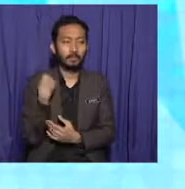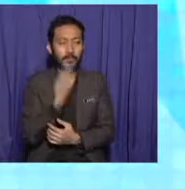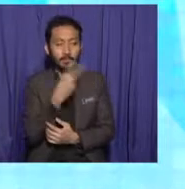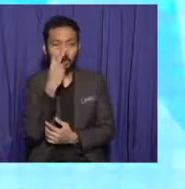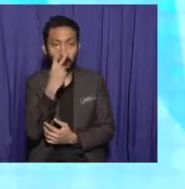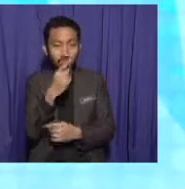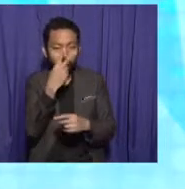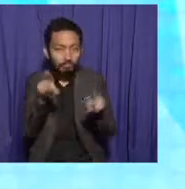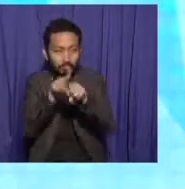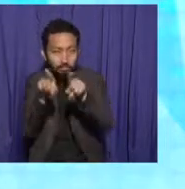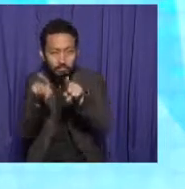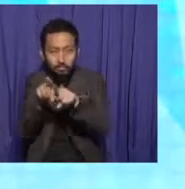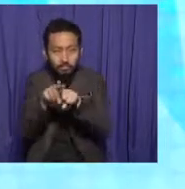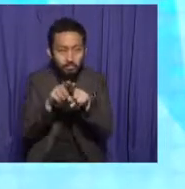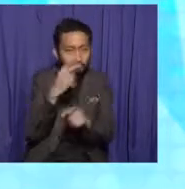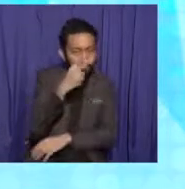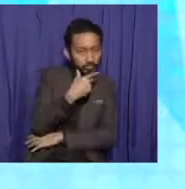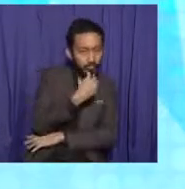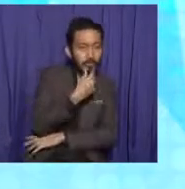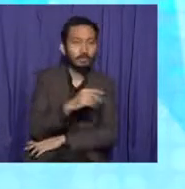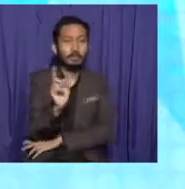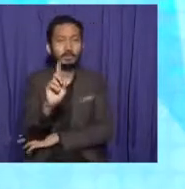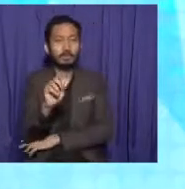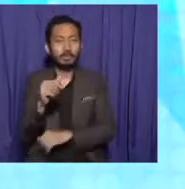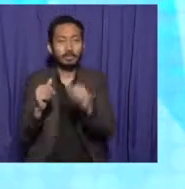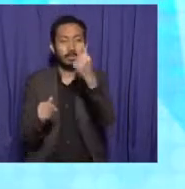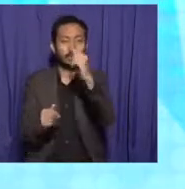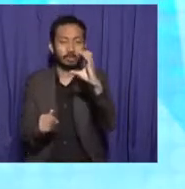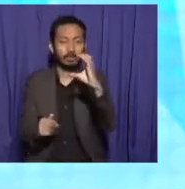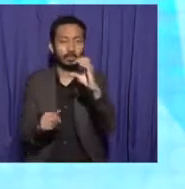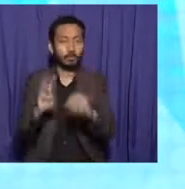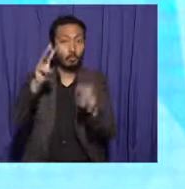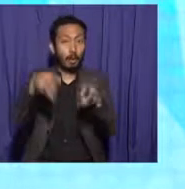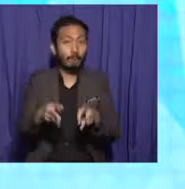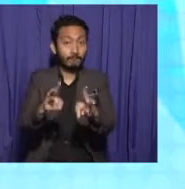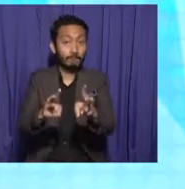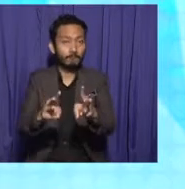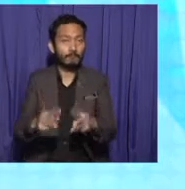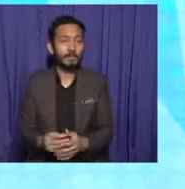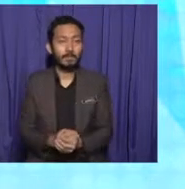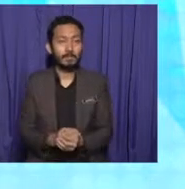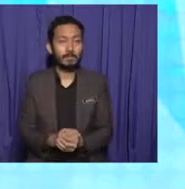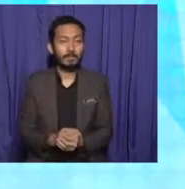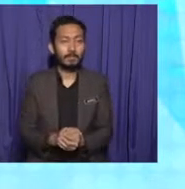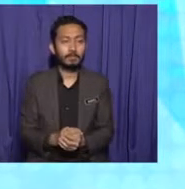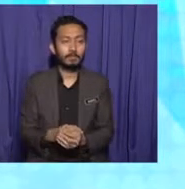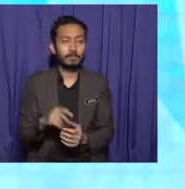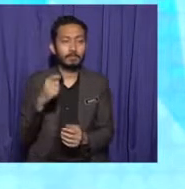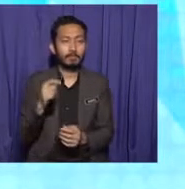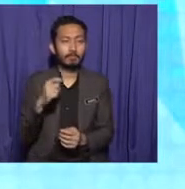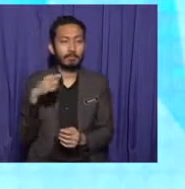in the circuit with time t. Let us familiarize ourselves with some terms used for an AC